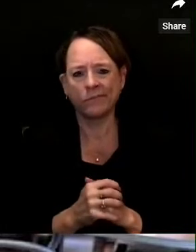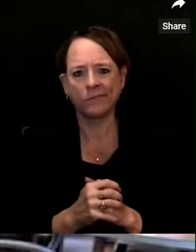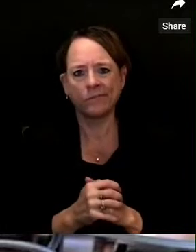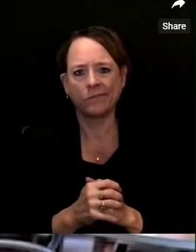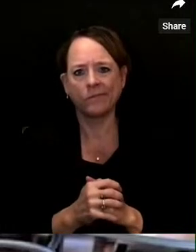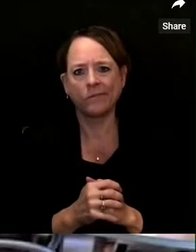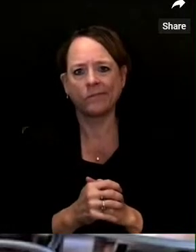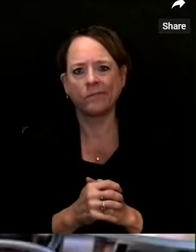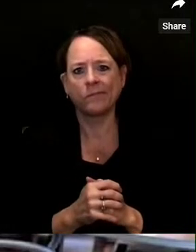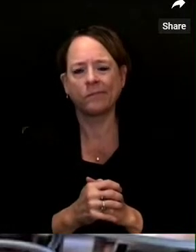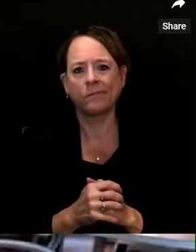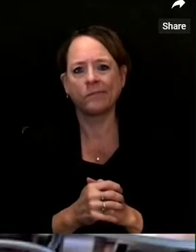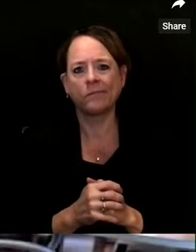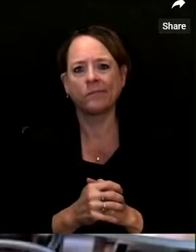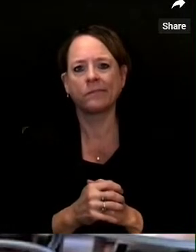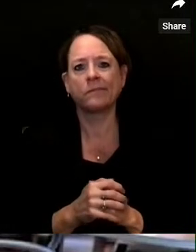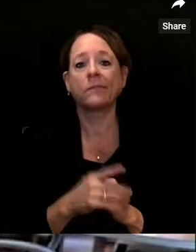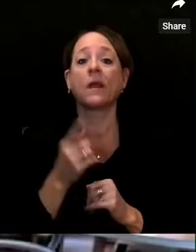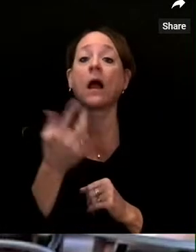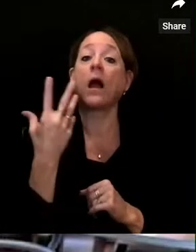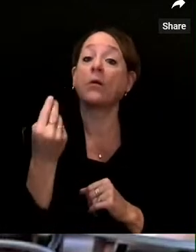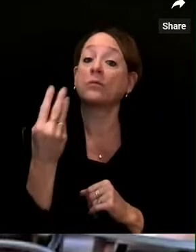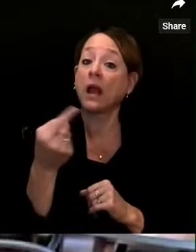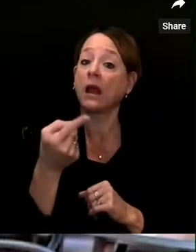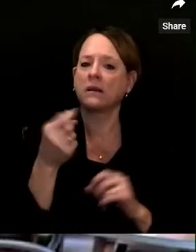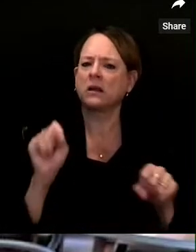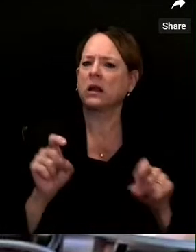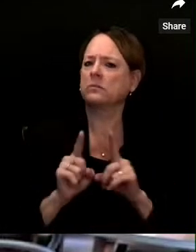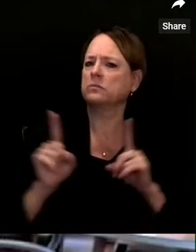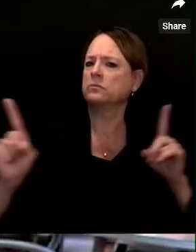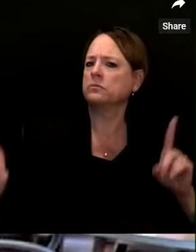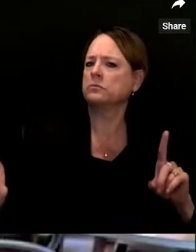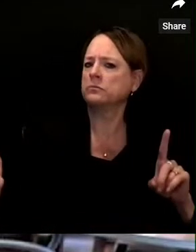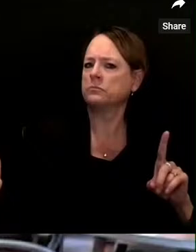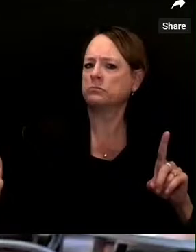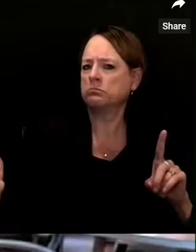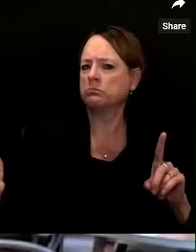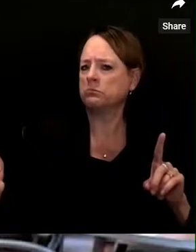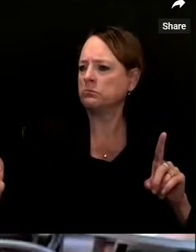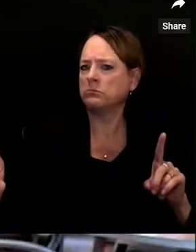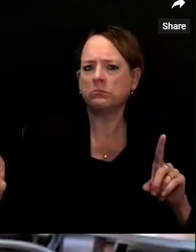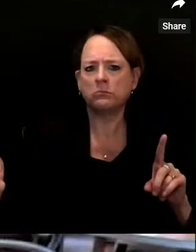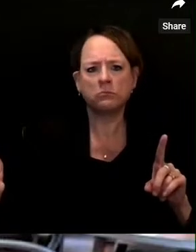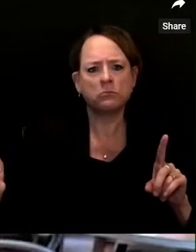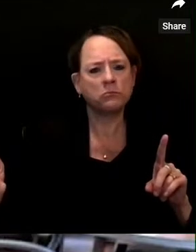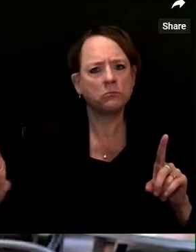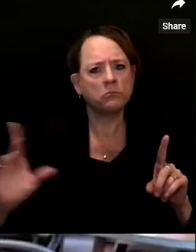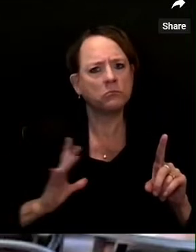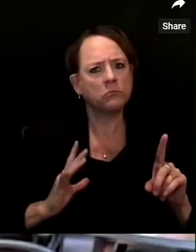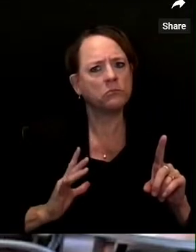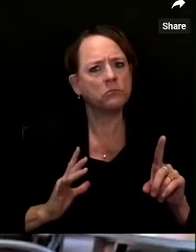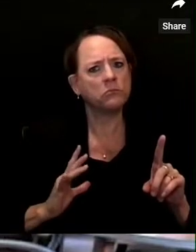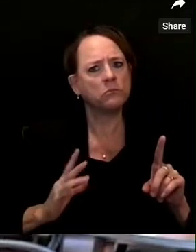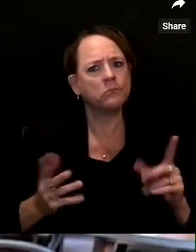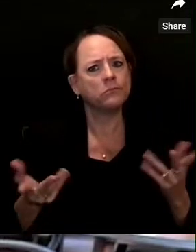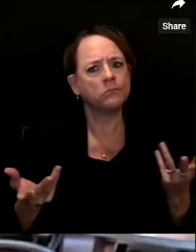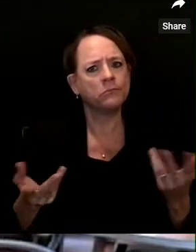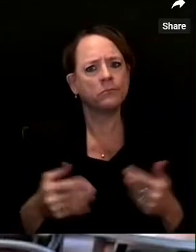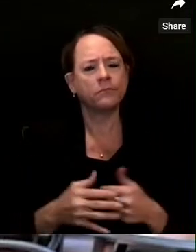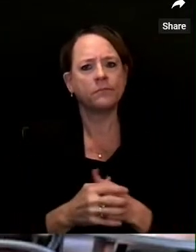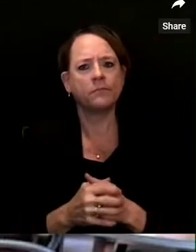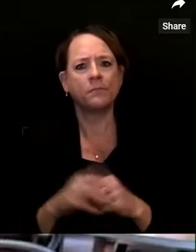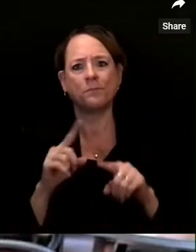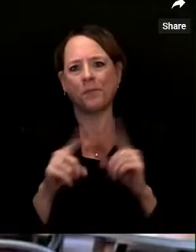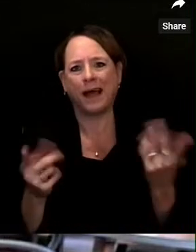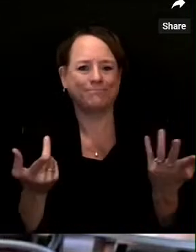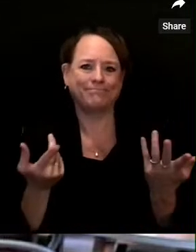some distance from people, that's great. If you're outside and, obviously in a more compact space like a seat